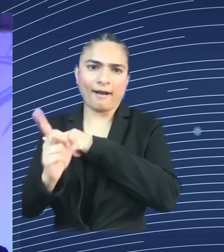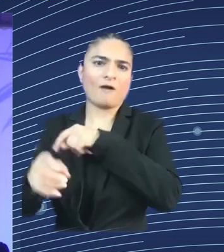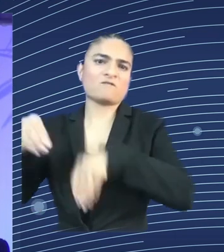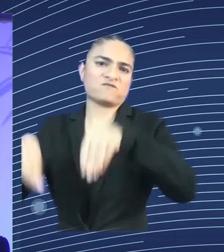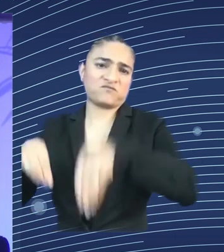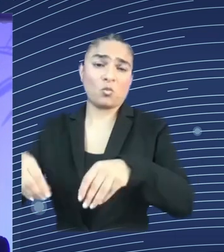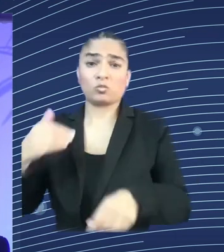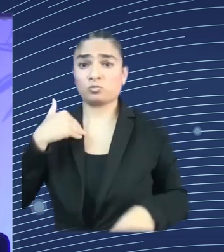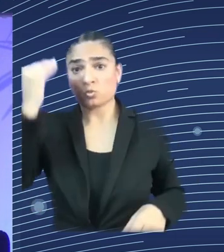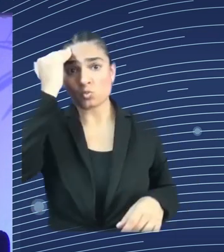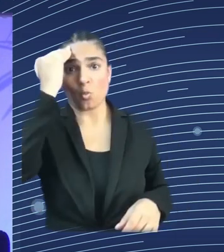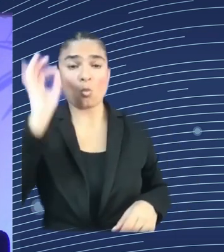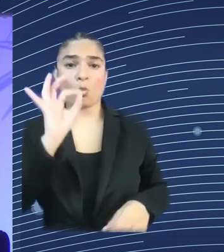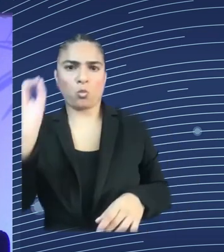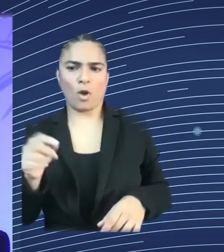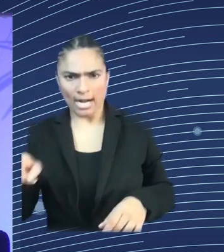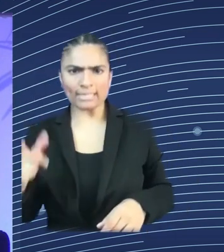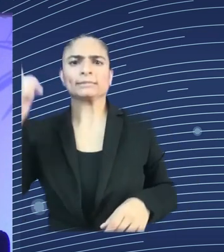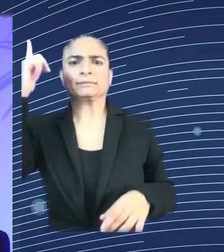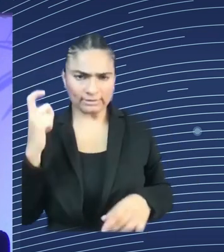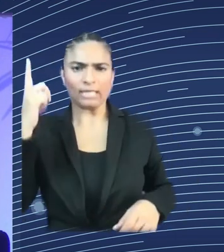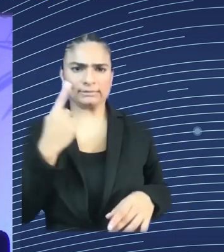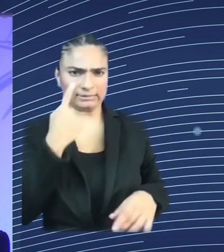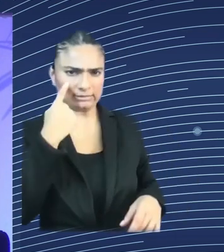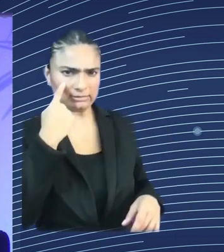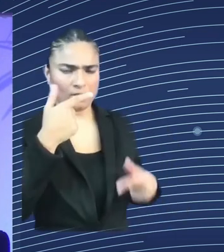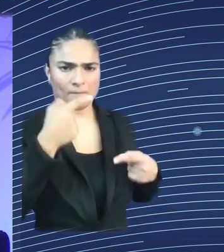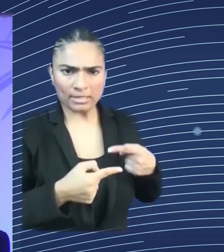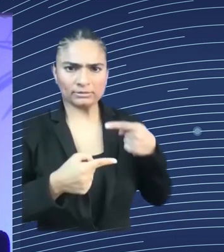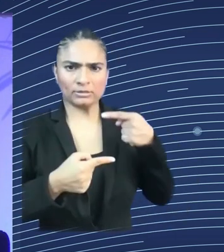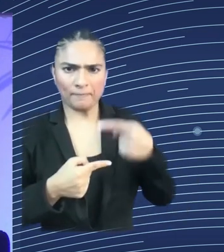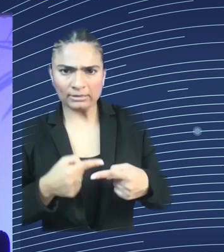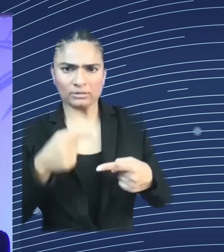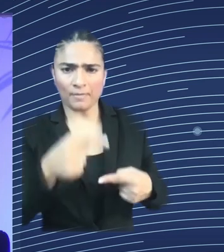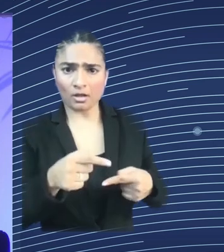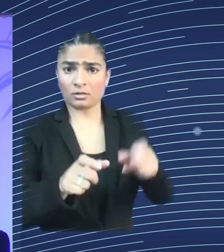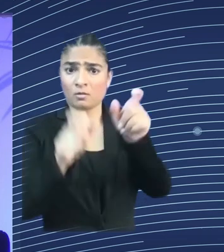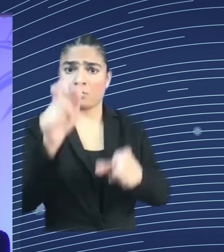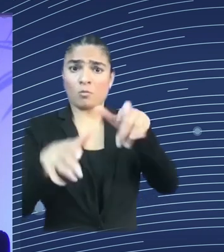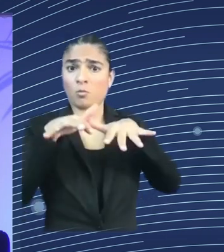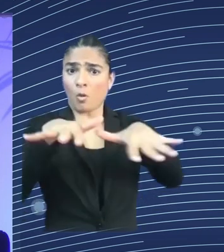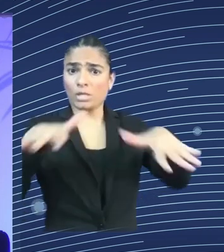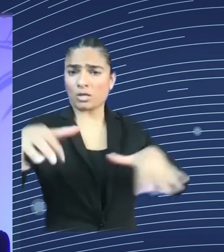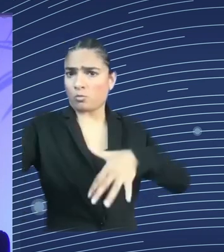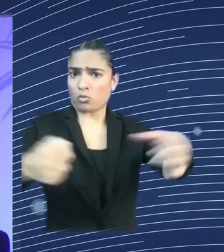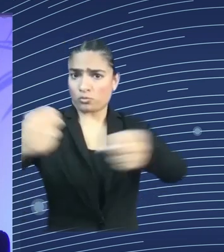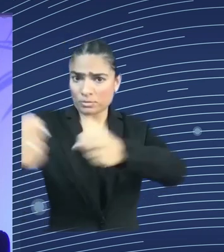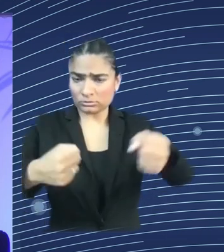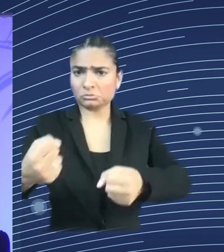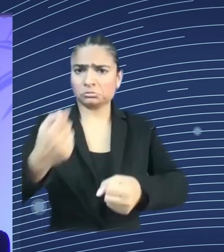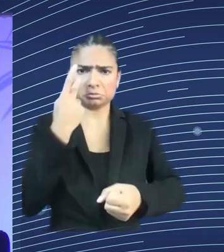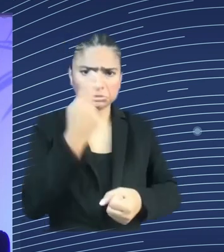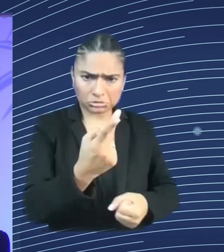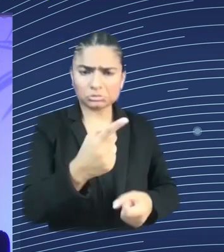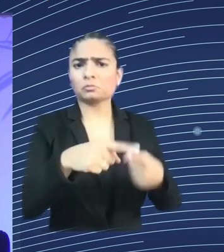public procurement sector. They are applying some AI tools to detect if